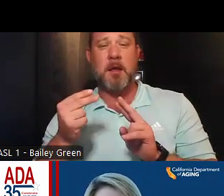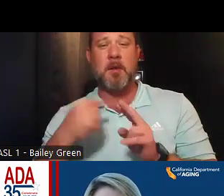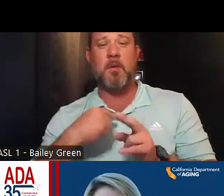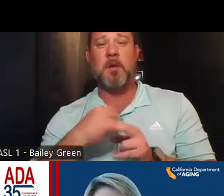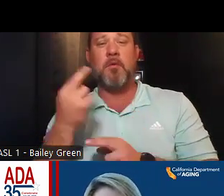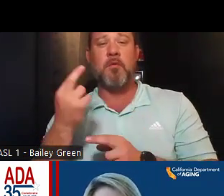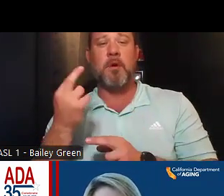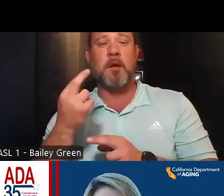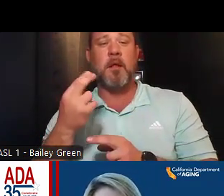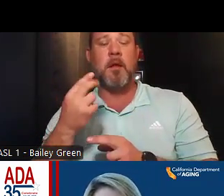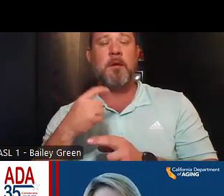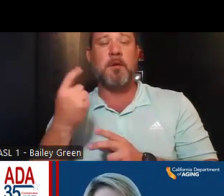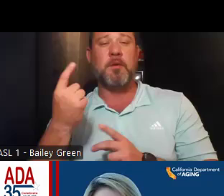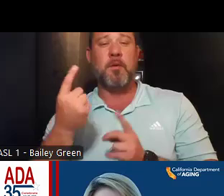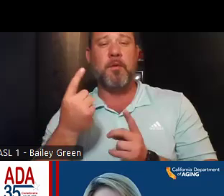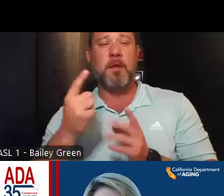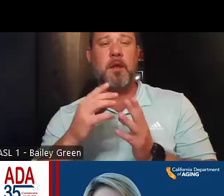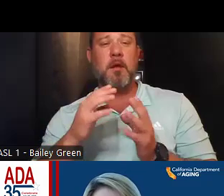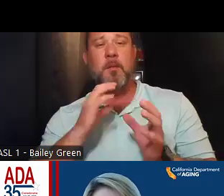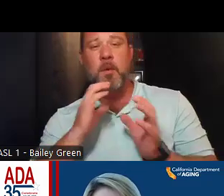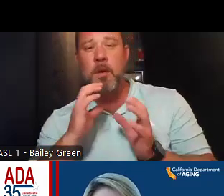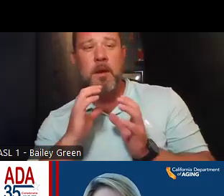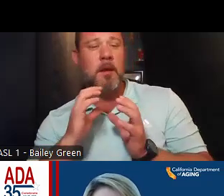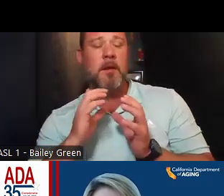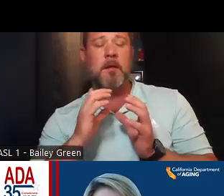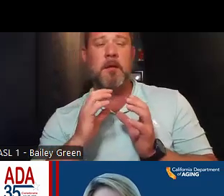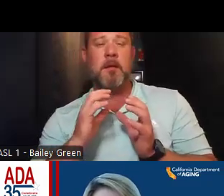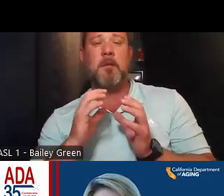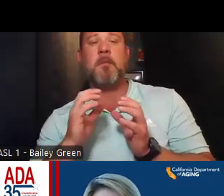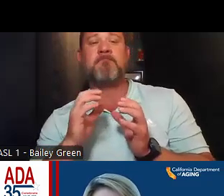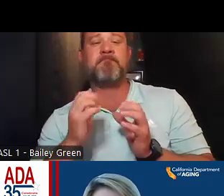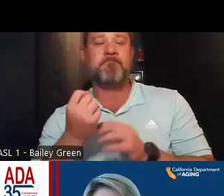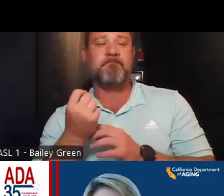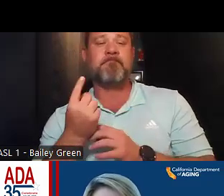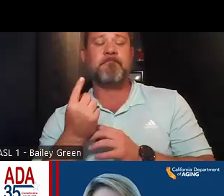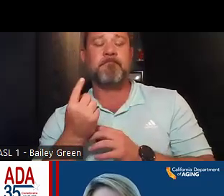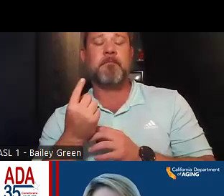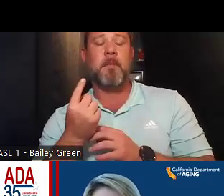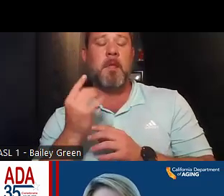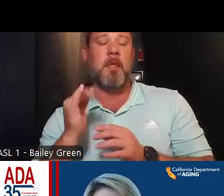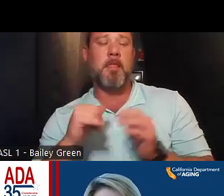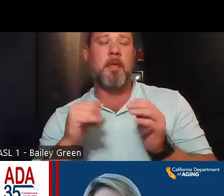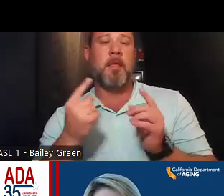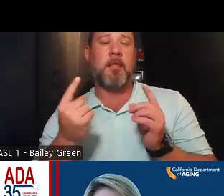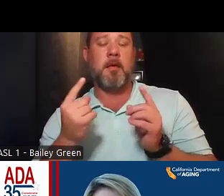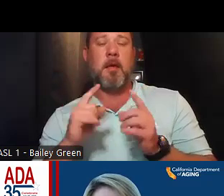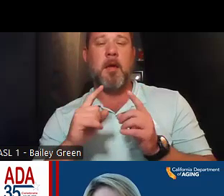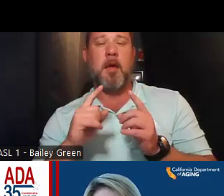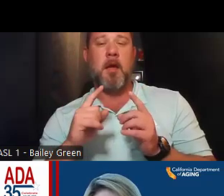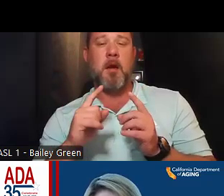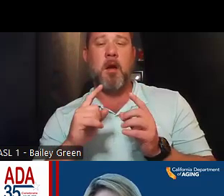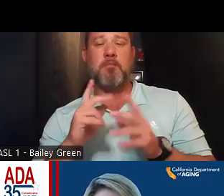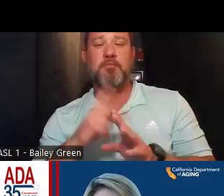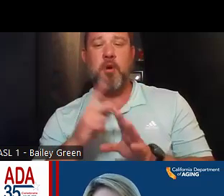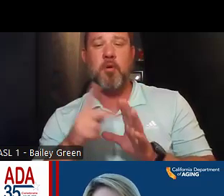realized that we needed to think of this, communicate this in a way that made more sense rather than thinking about it from a